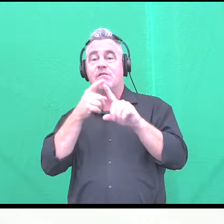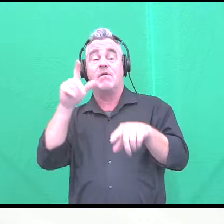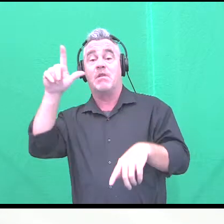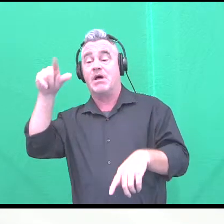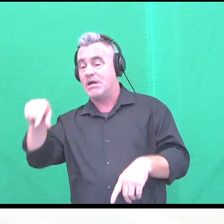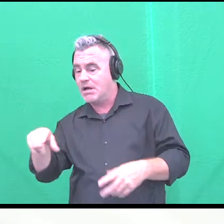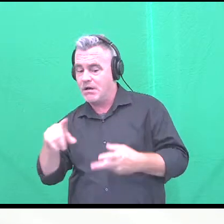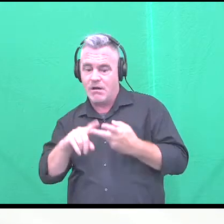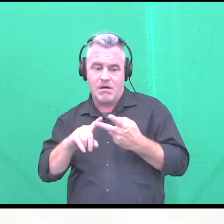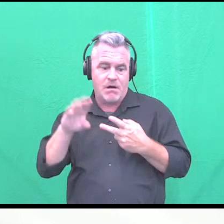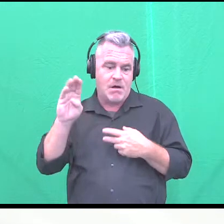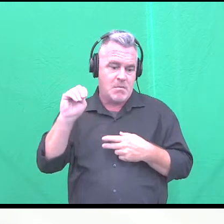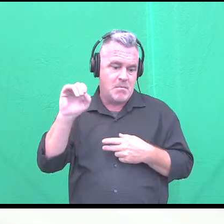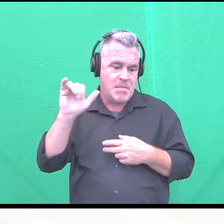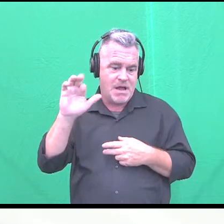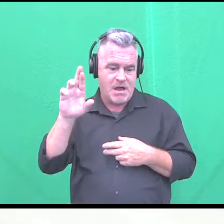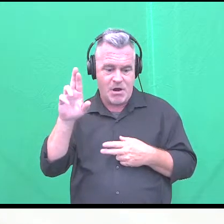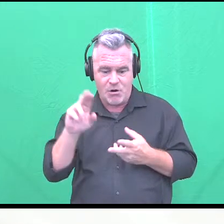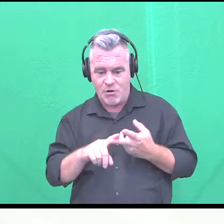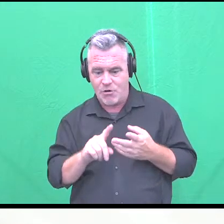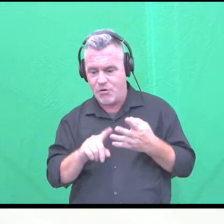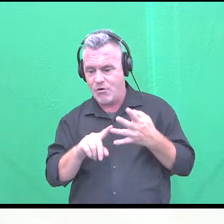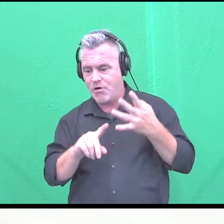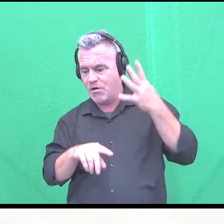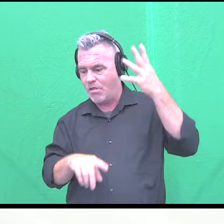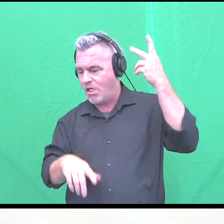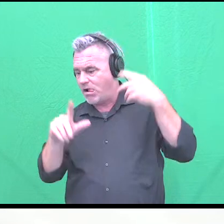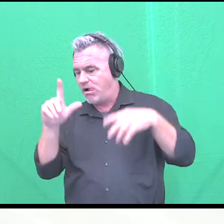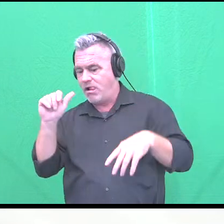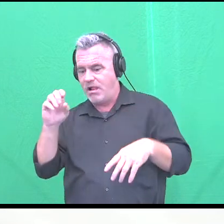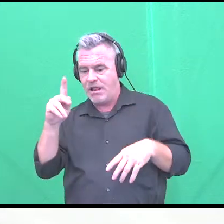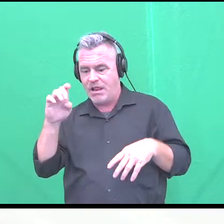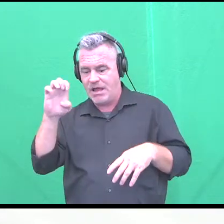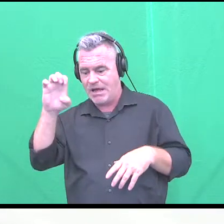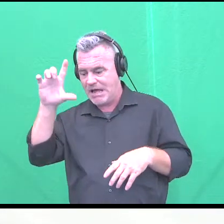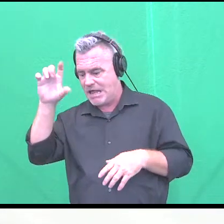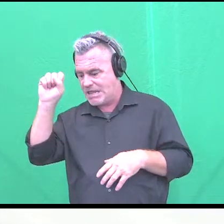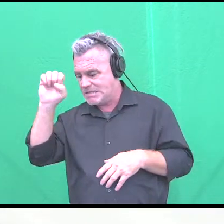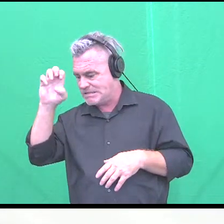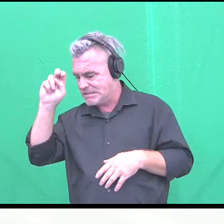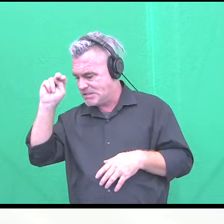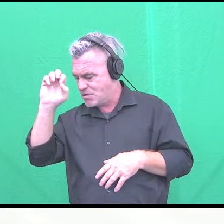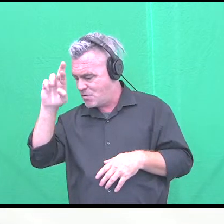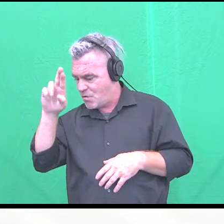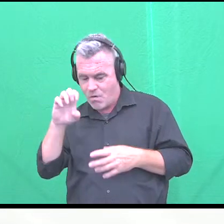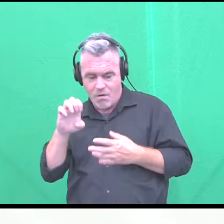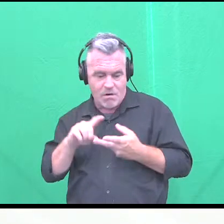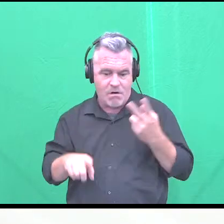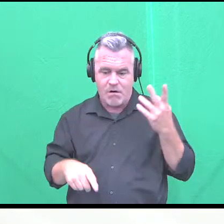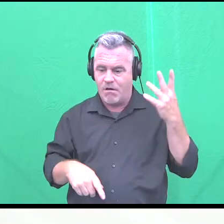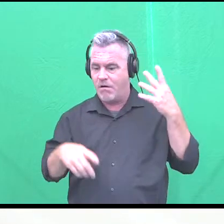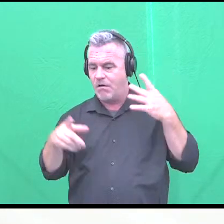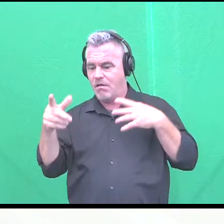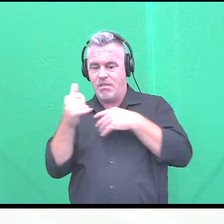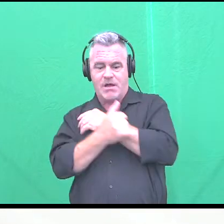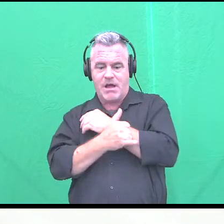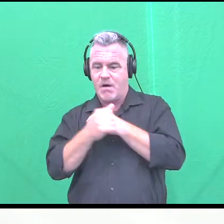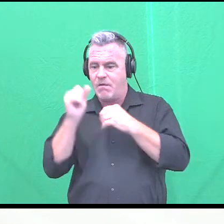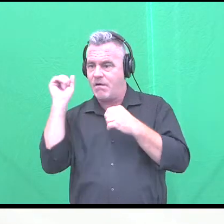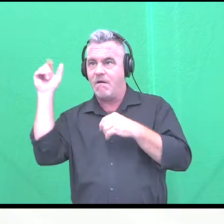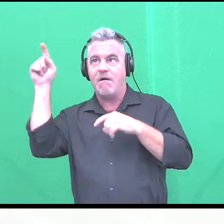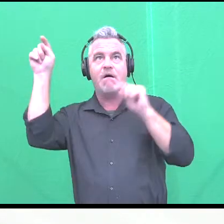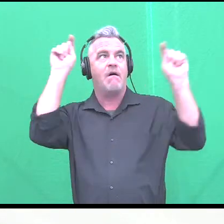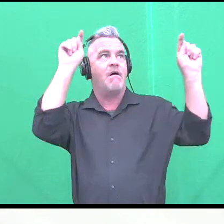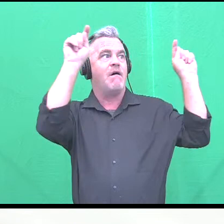mayor, Corona City, Lake Elsinore, all throughout the county attended this